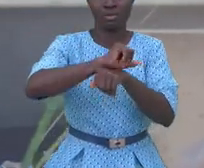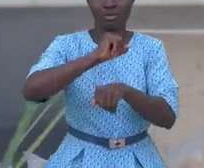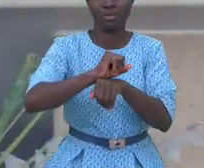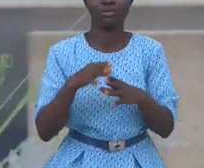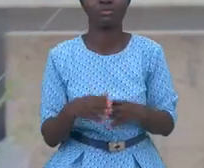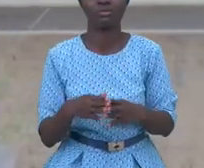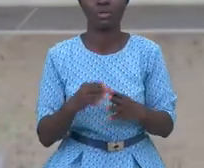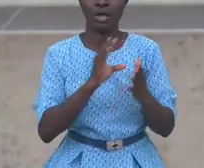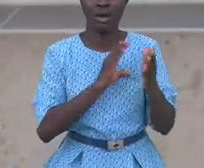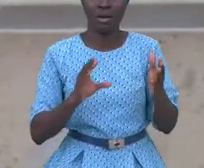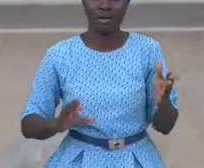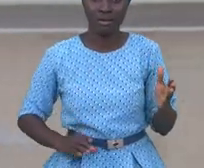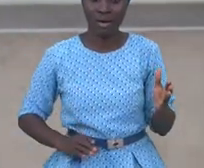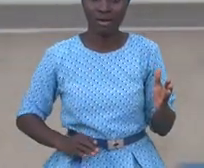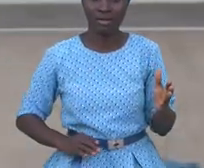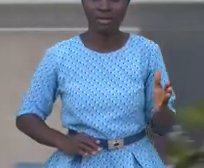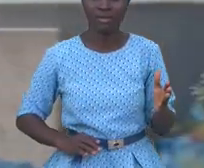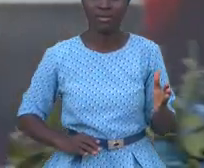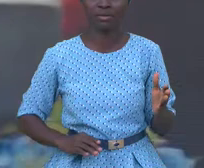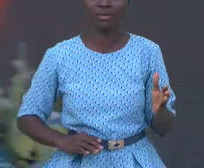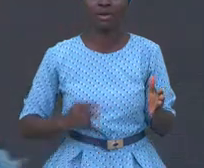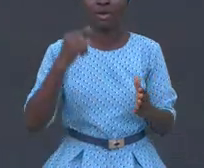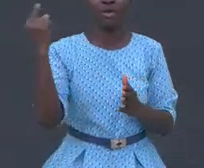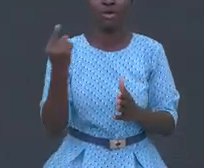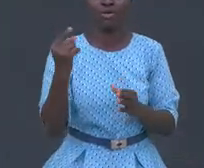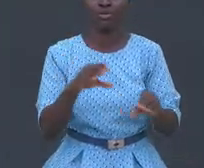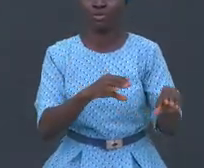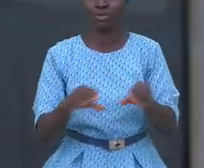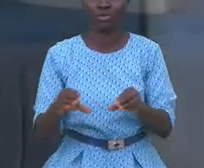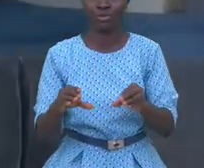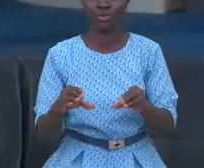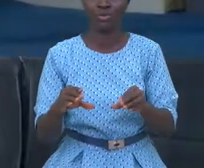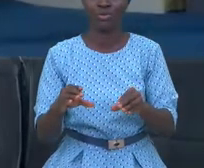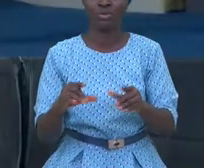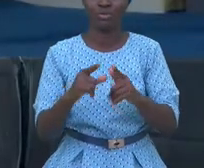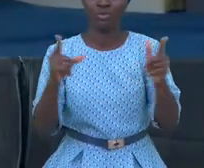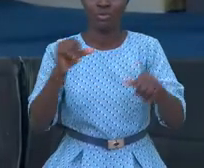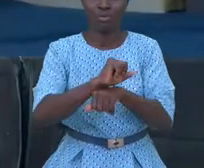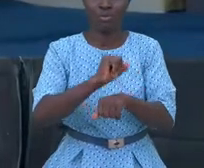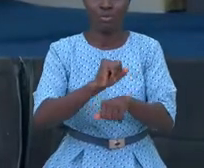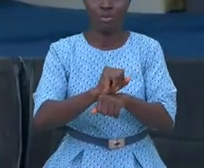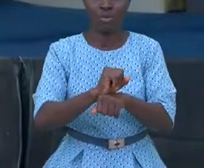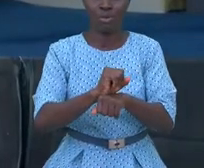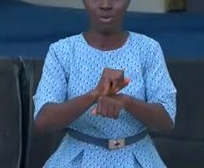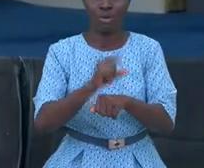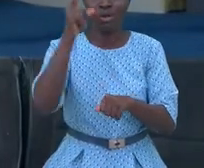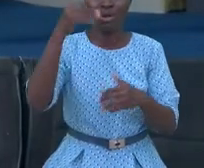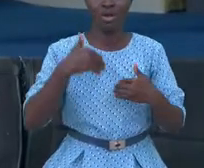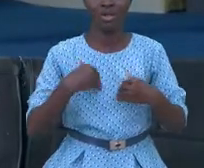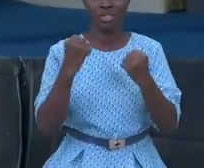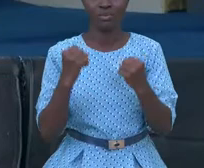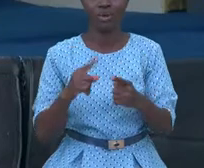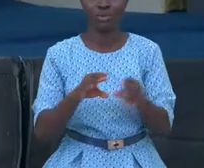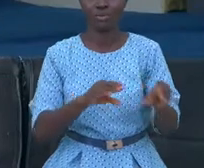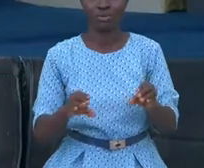Christ specializes in exploits. He has the power to do